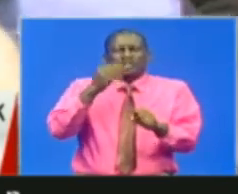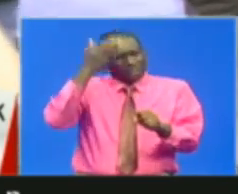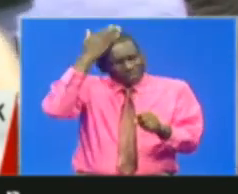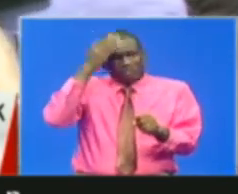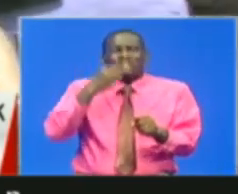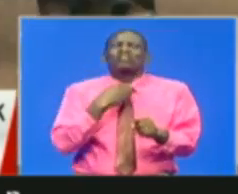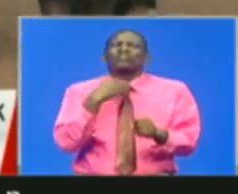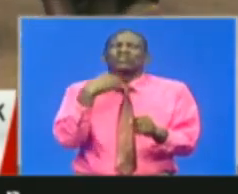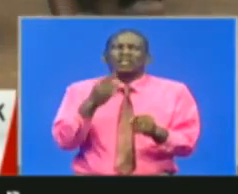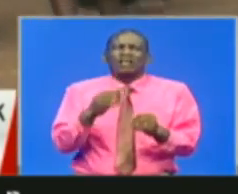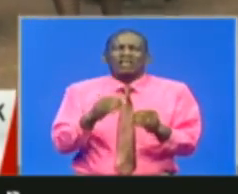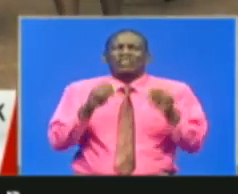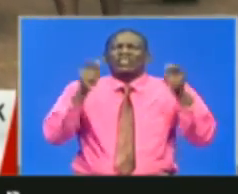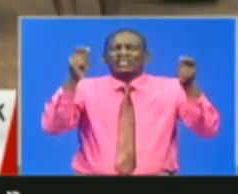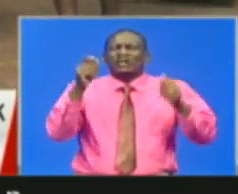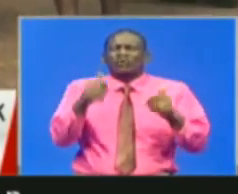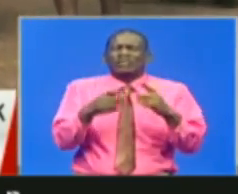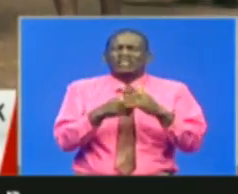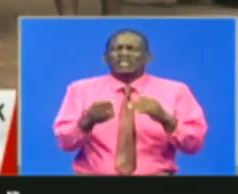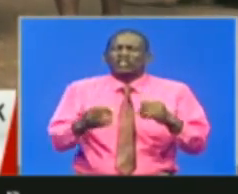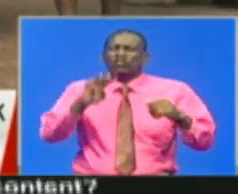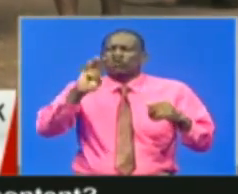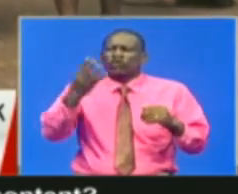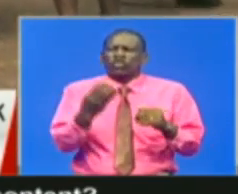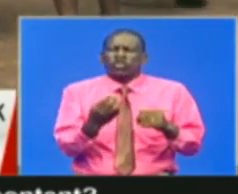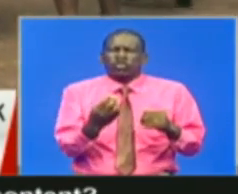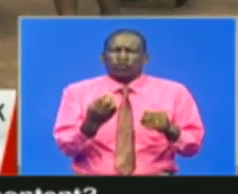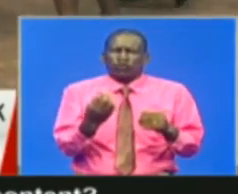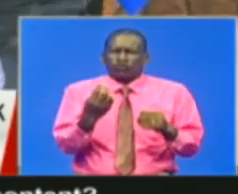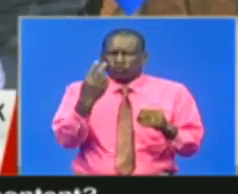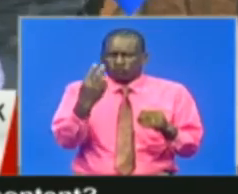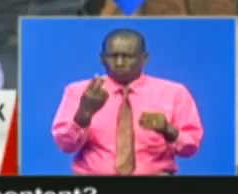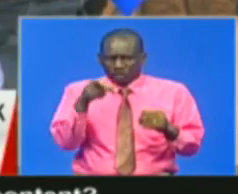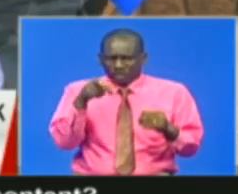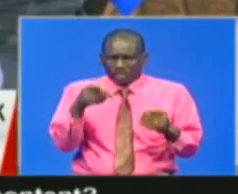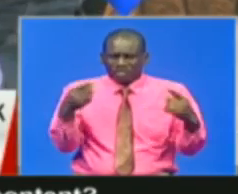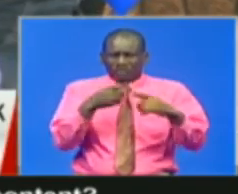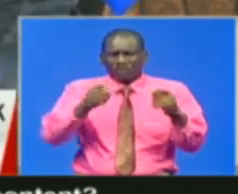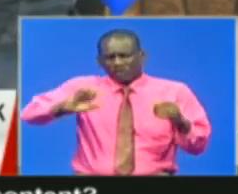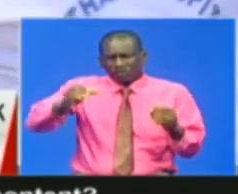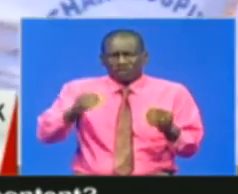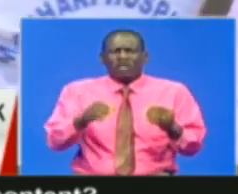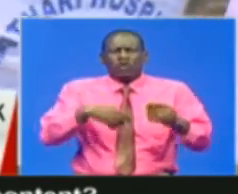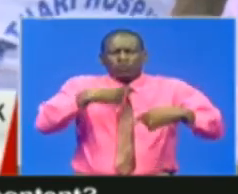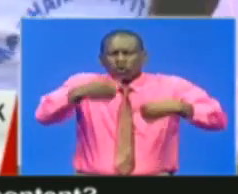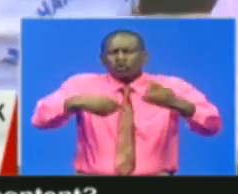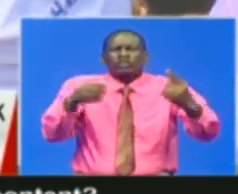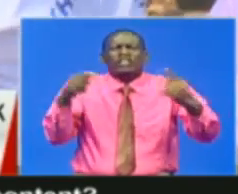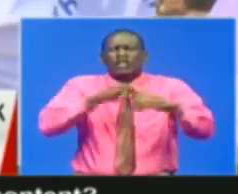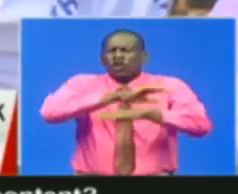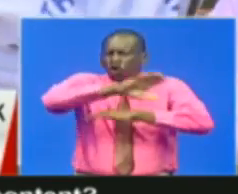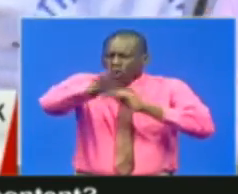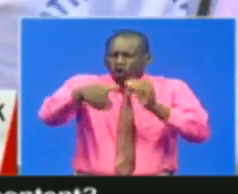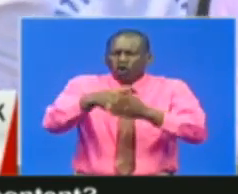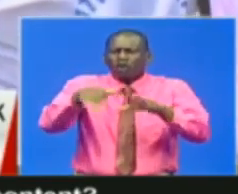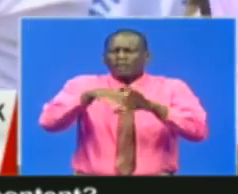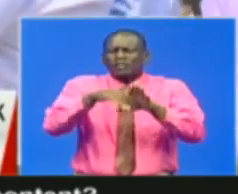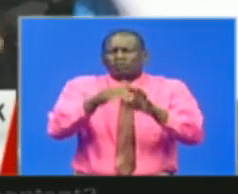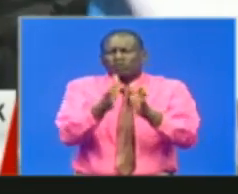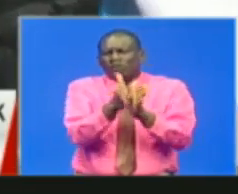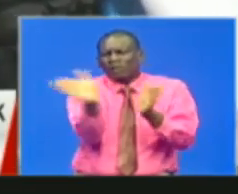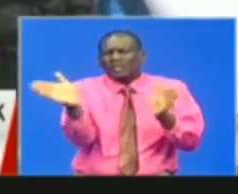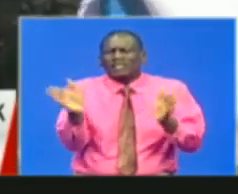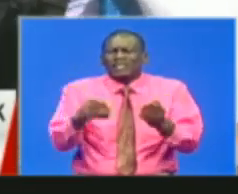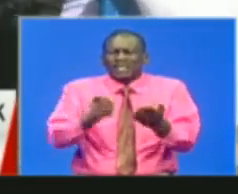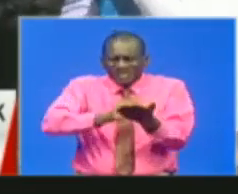began on the 4th of this month in various counties will continue until the participating branches enter into agreements with their employers